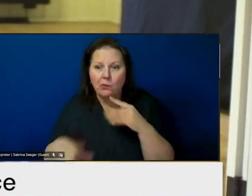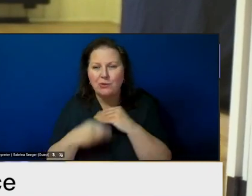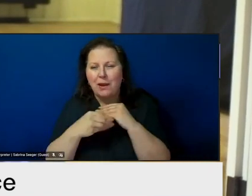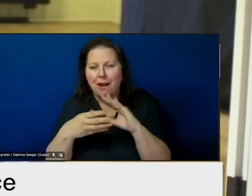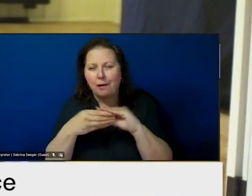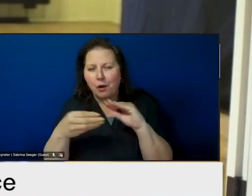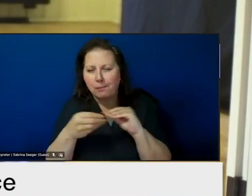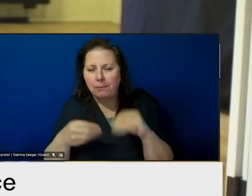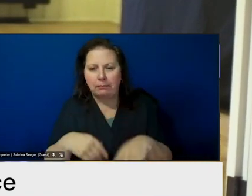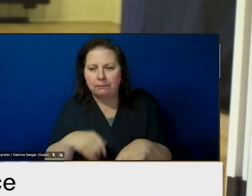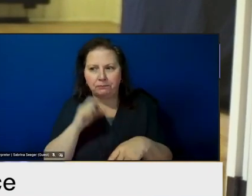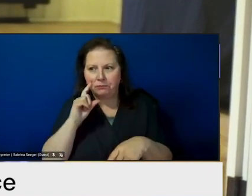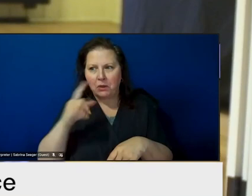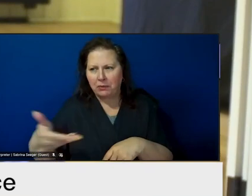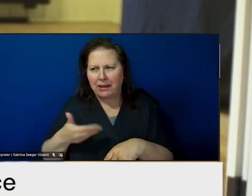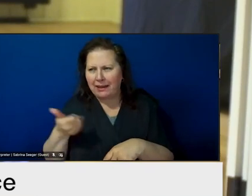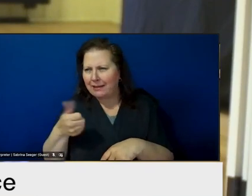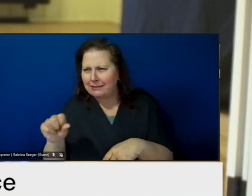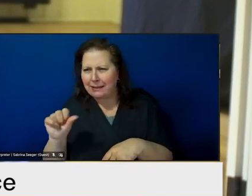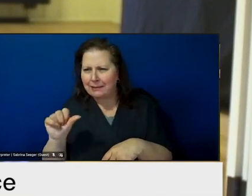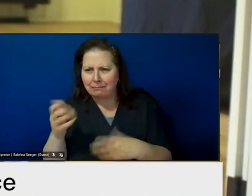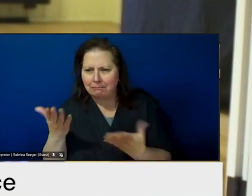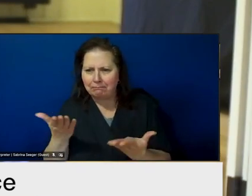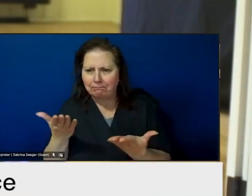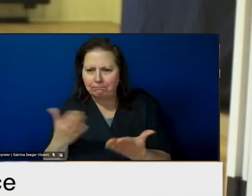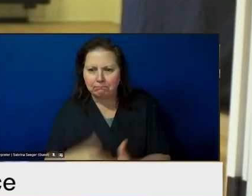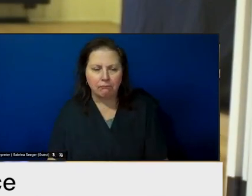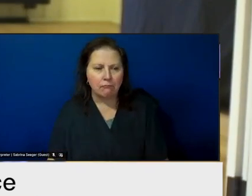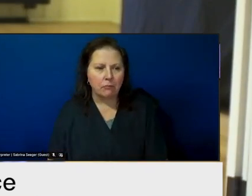I don't believe we have any guests online either.